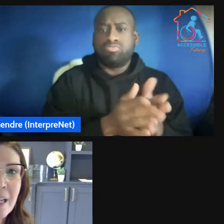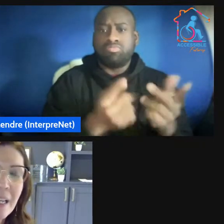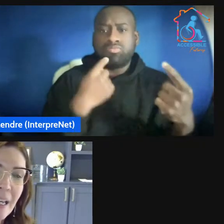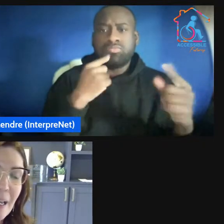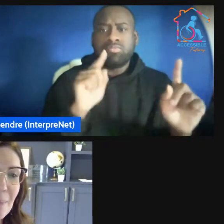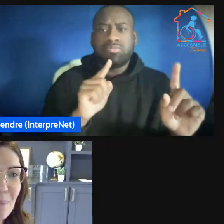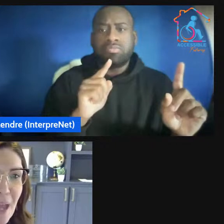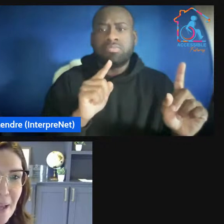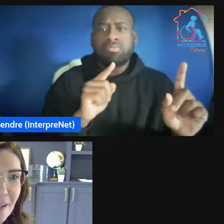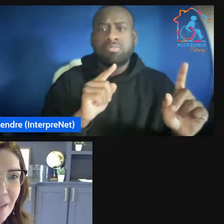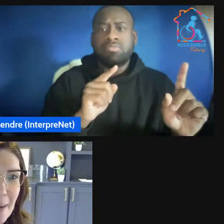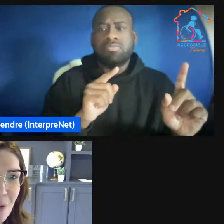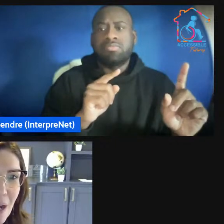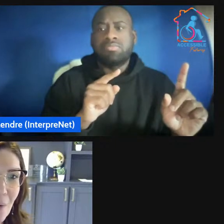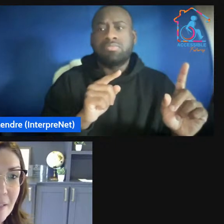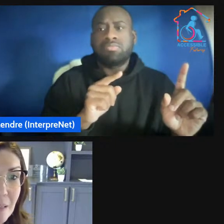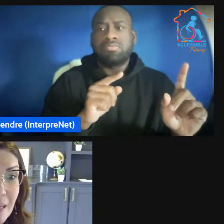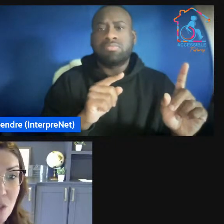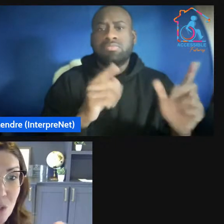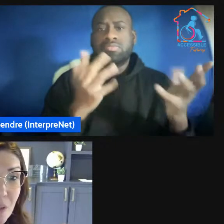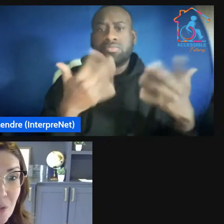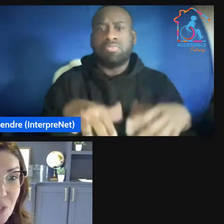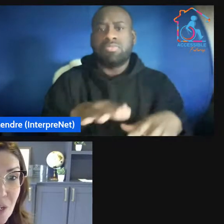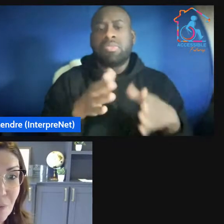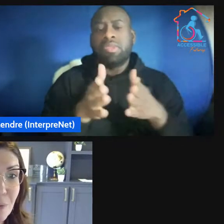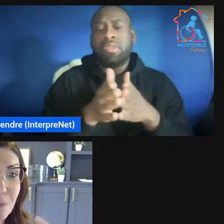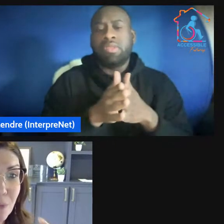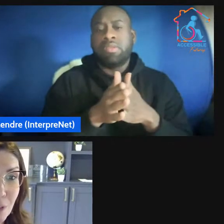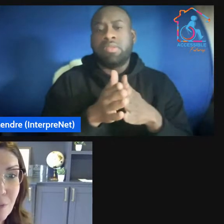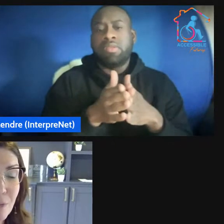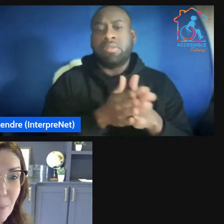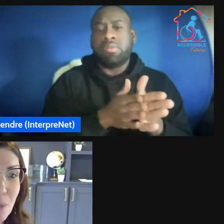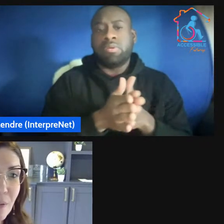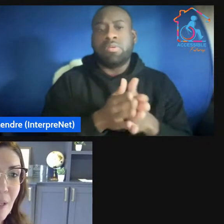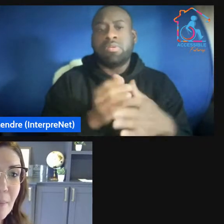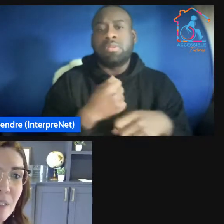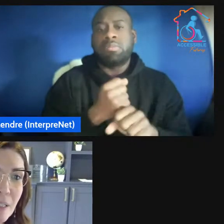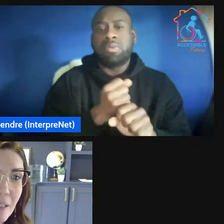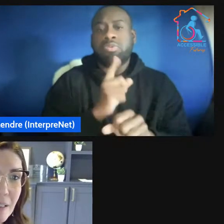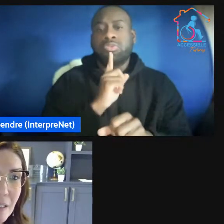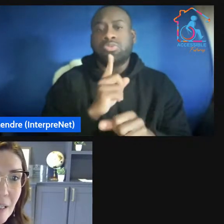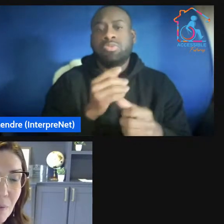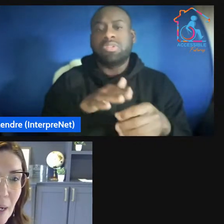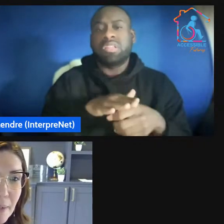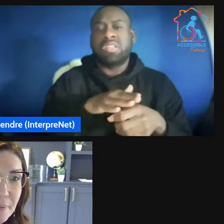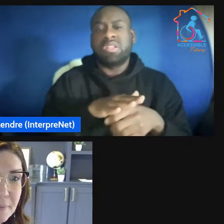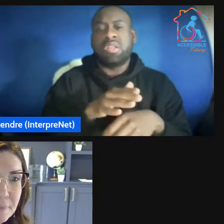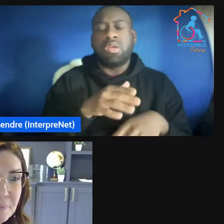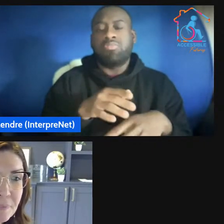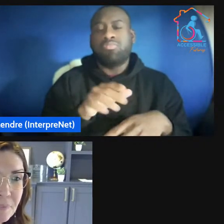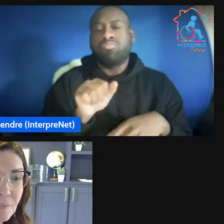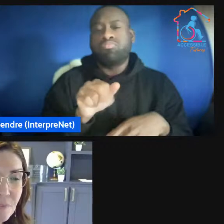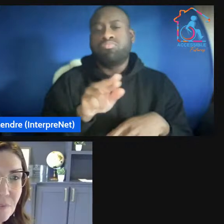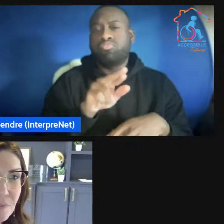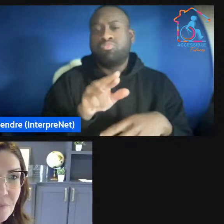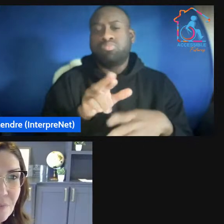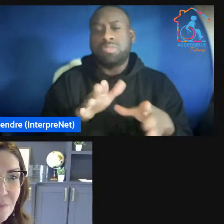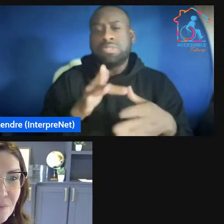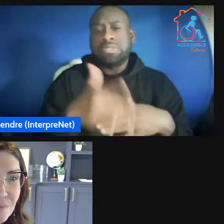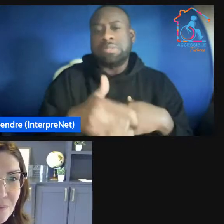impeding that progress, and making sure that there's enough room for both of them to kind of thrive.